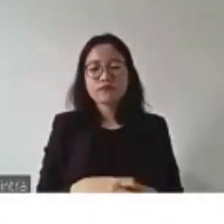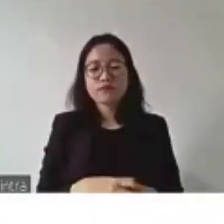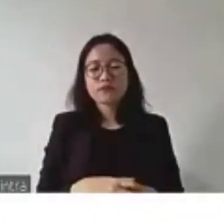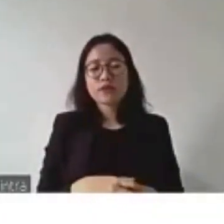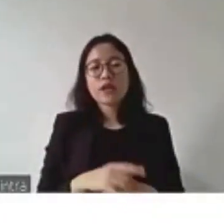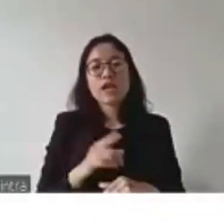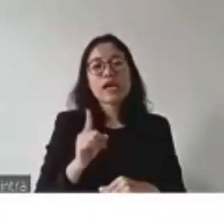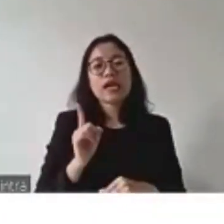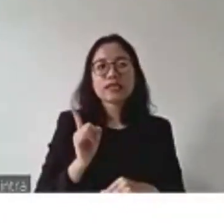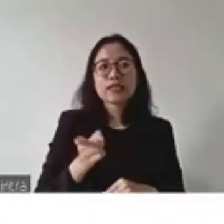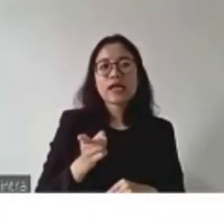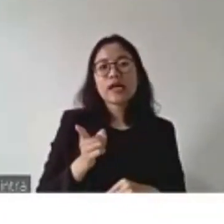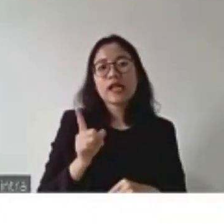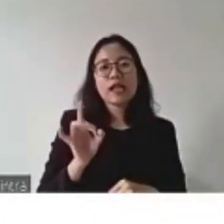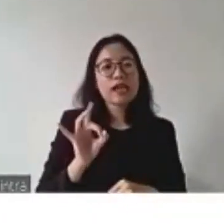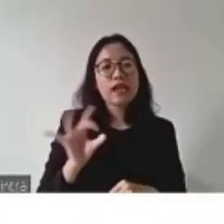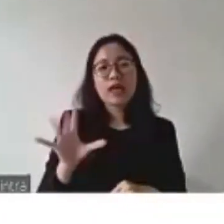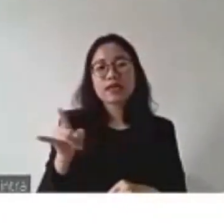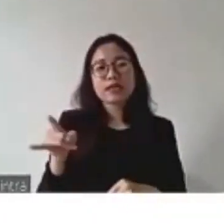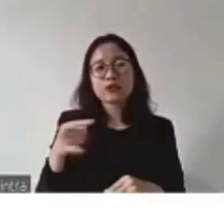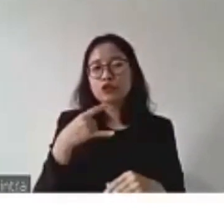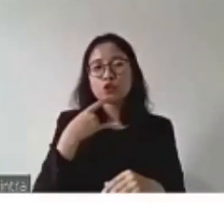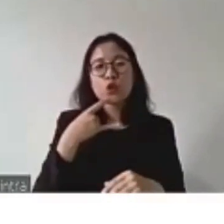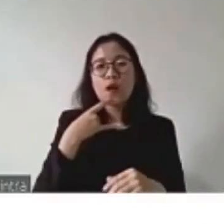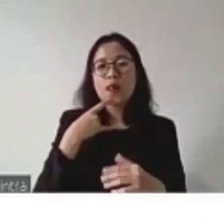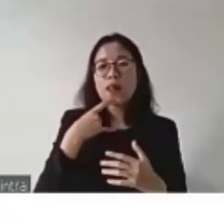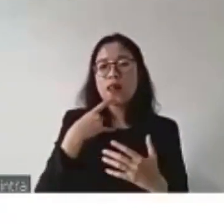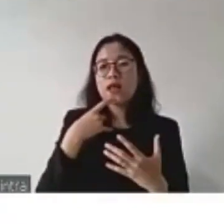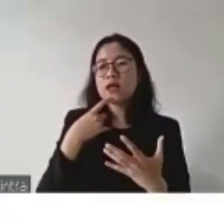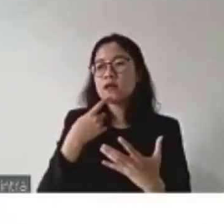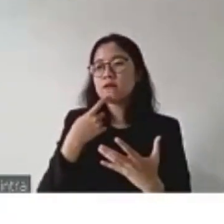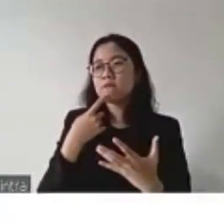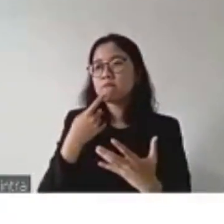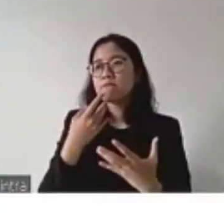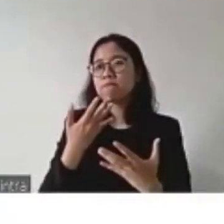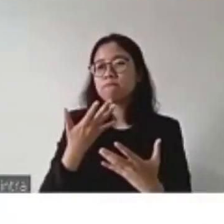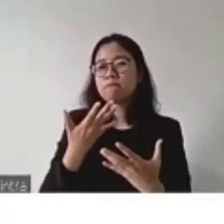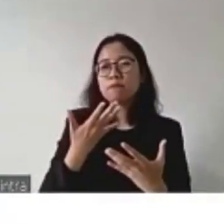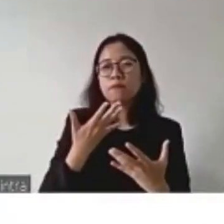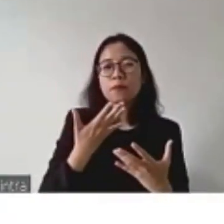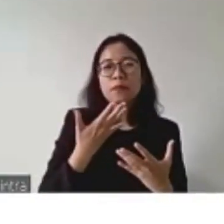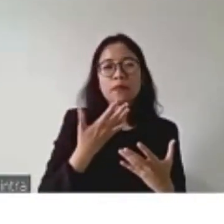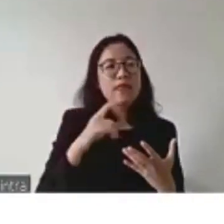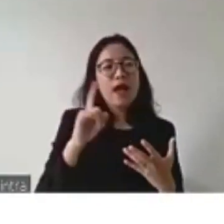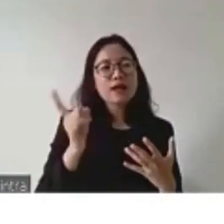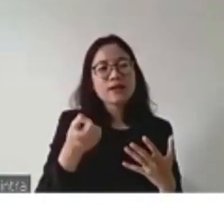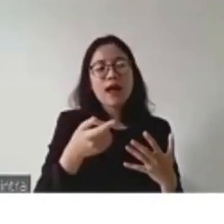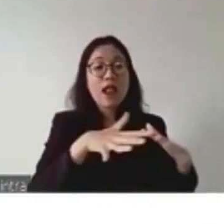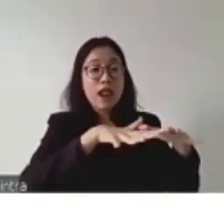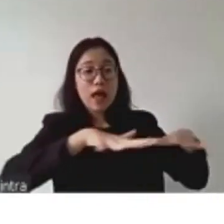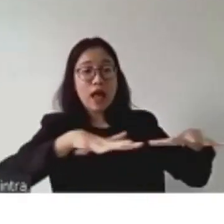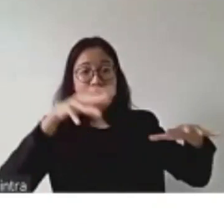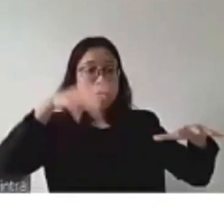I mentioned previously, that about 85% of us, of the population in